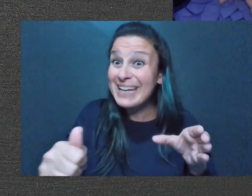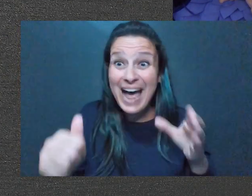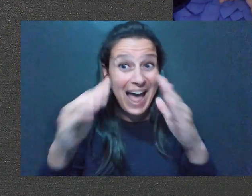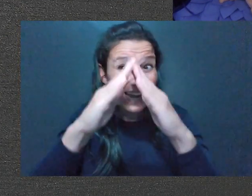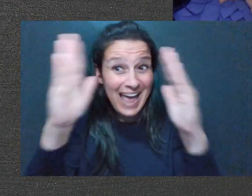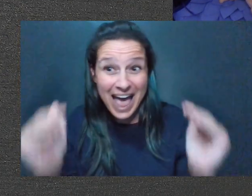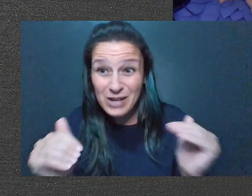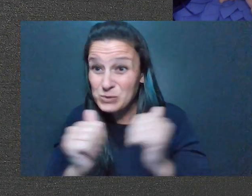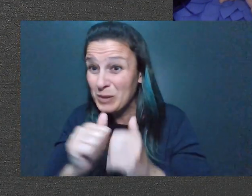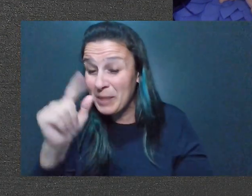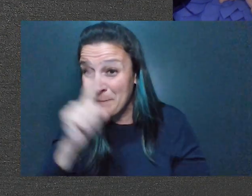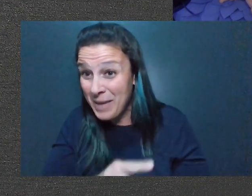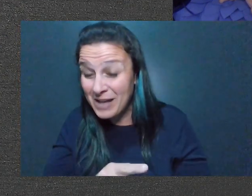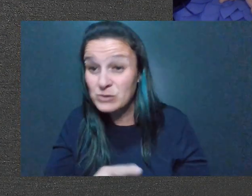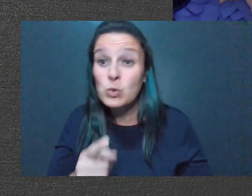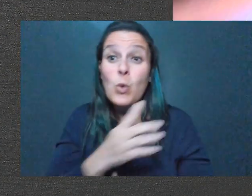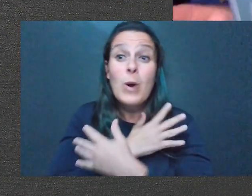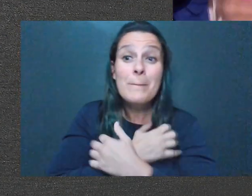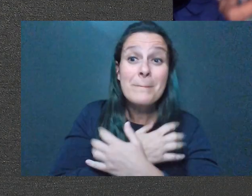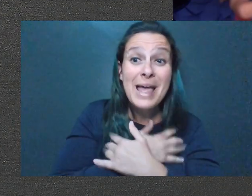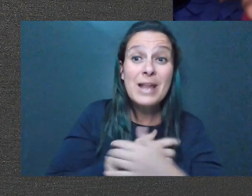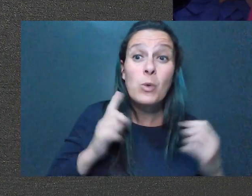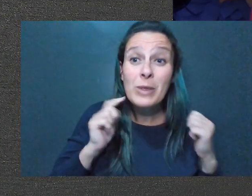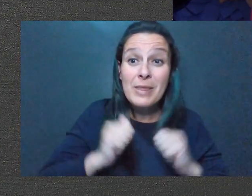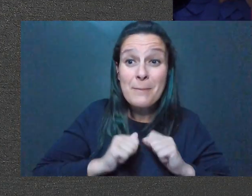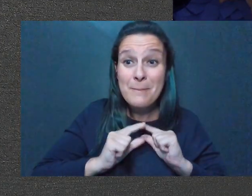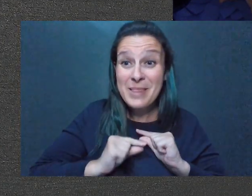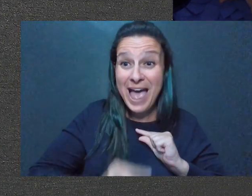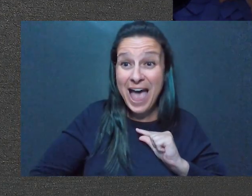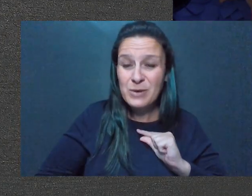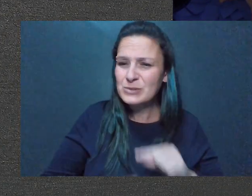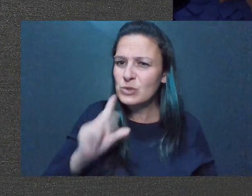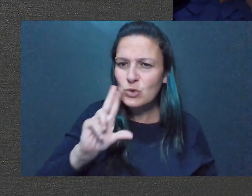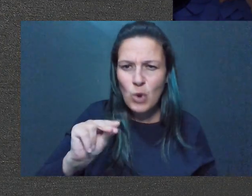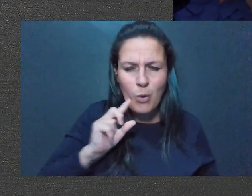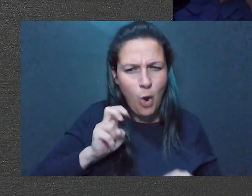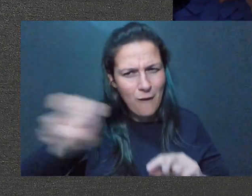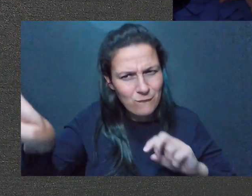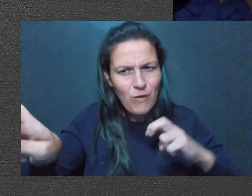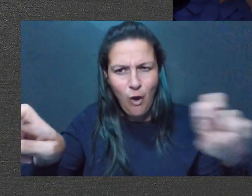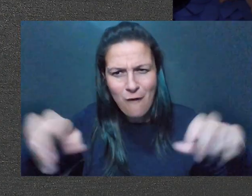with a mouse or a panda in a blouse. Get off.